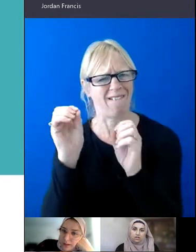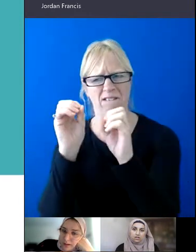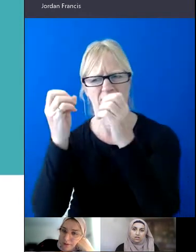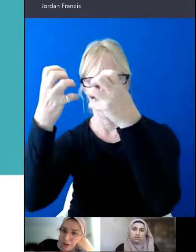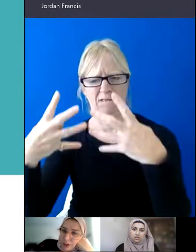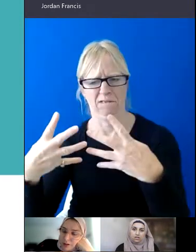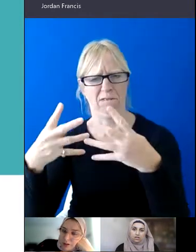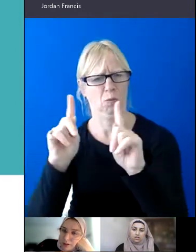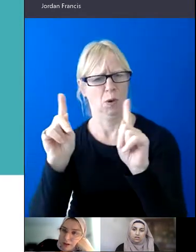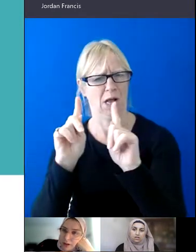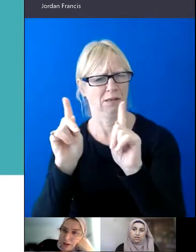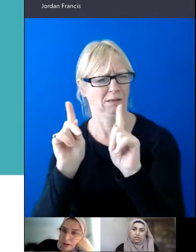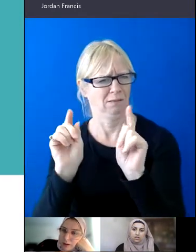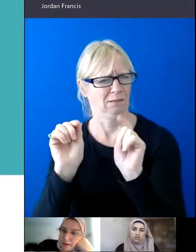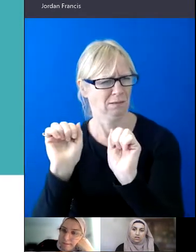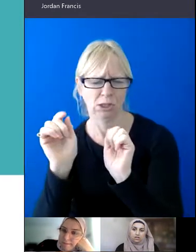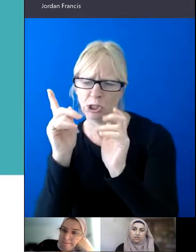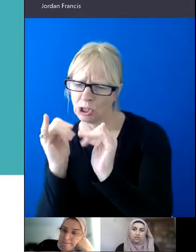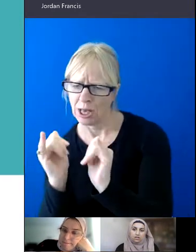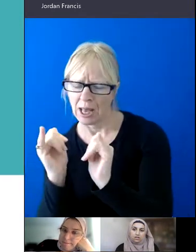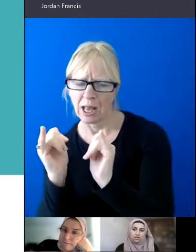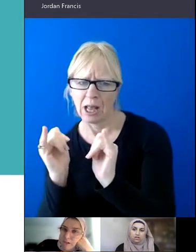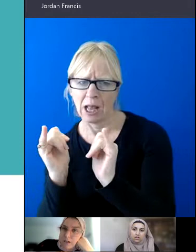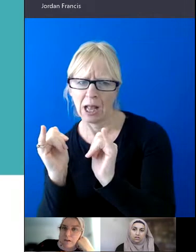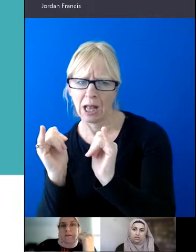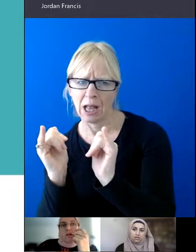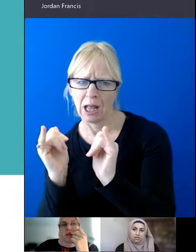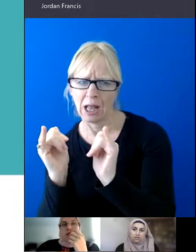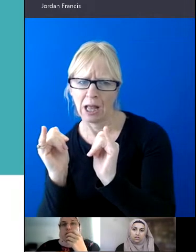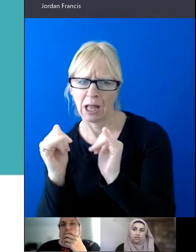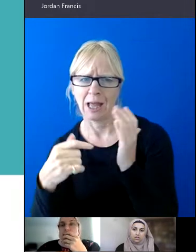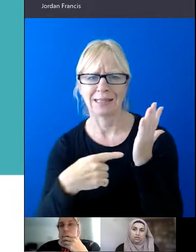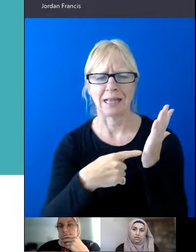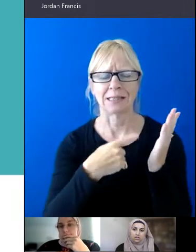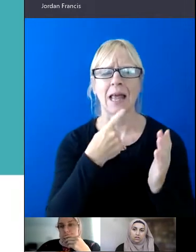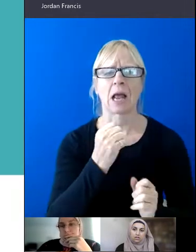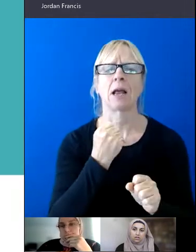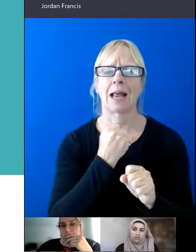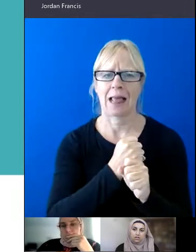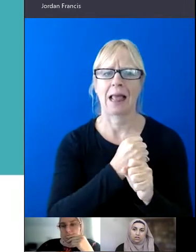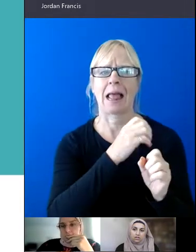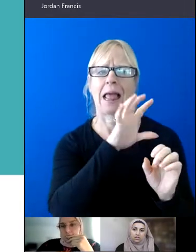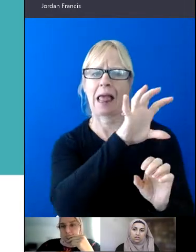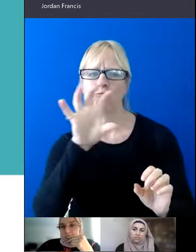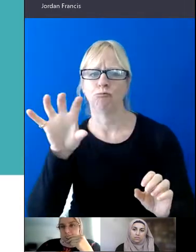specific settings? If it's just I'm on gallery. That's strange.